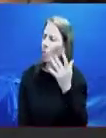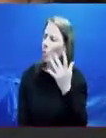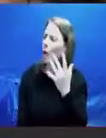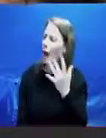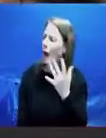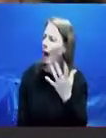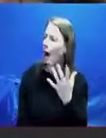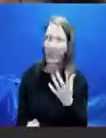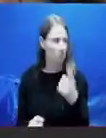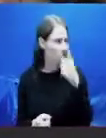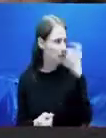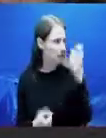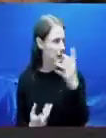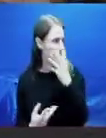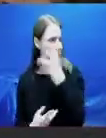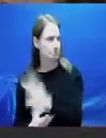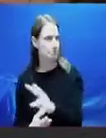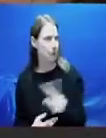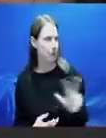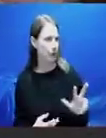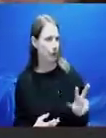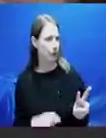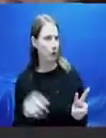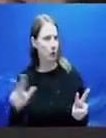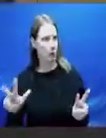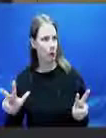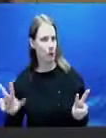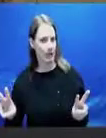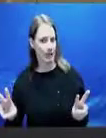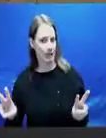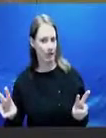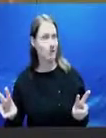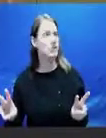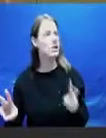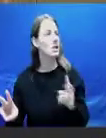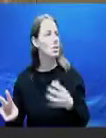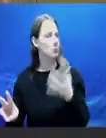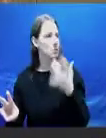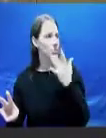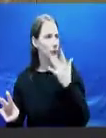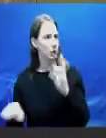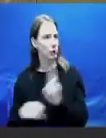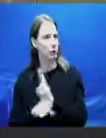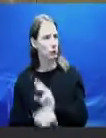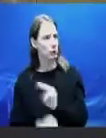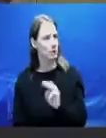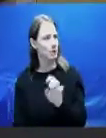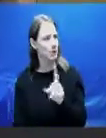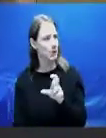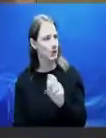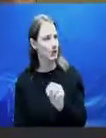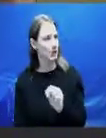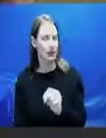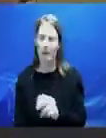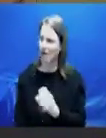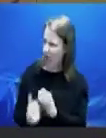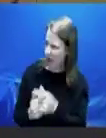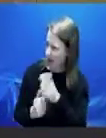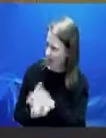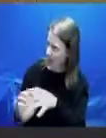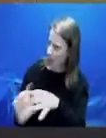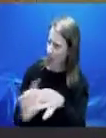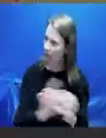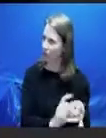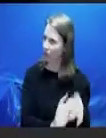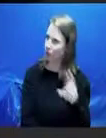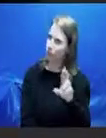37, so she uses a median because they're the lowest numbers. How does that relate to the roller coaster task? If I give